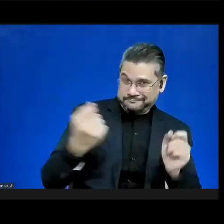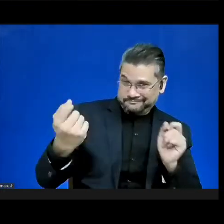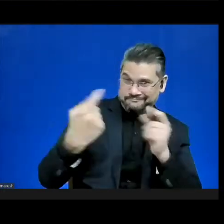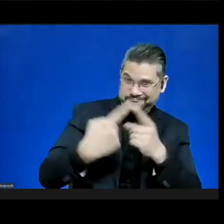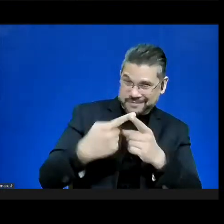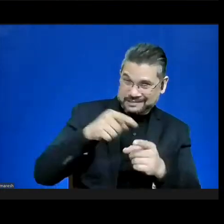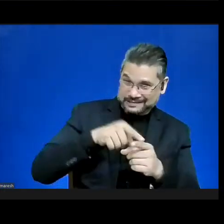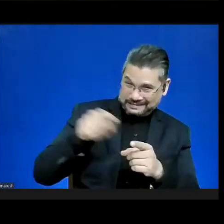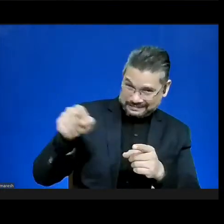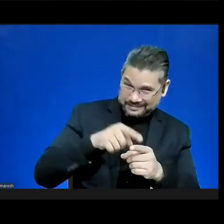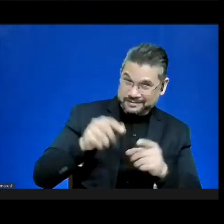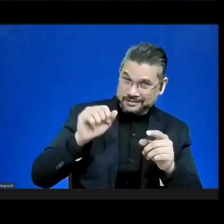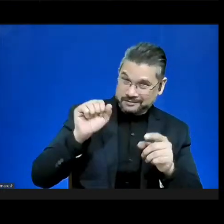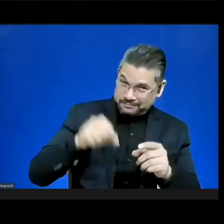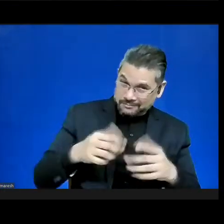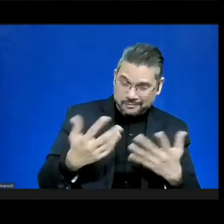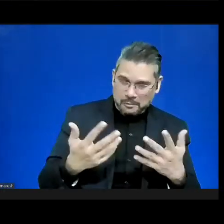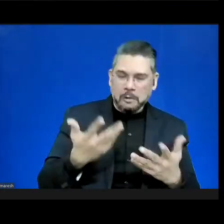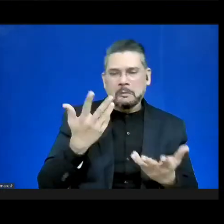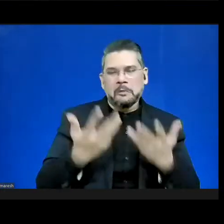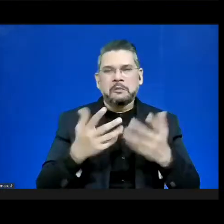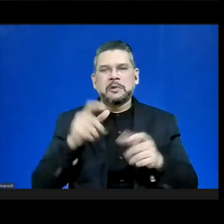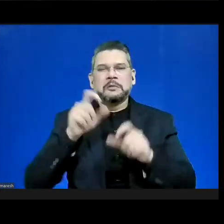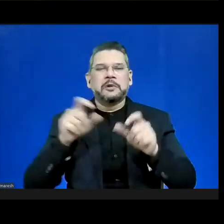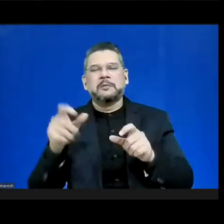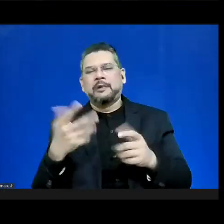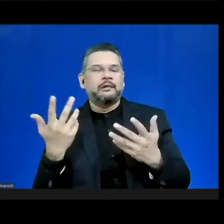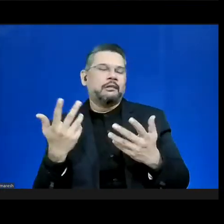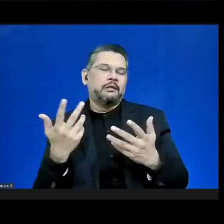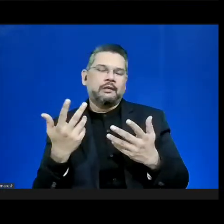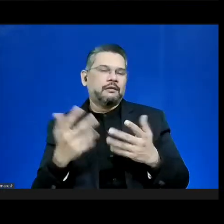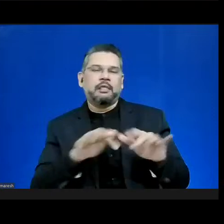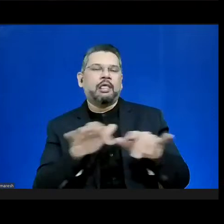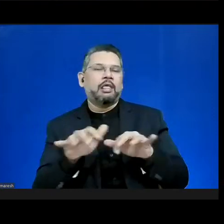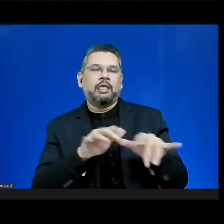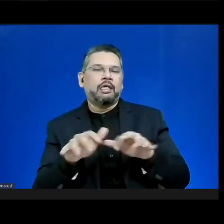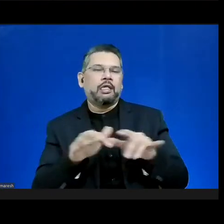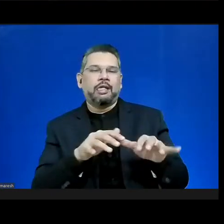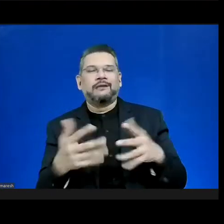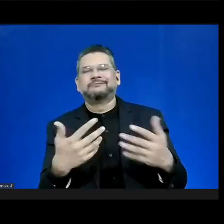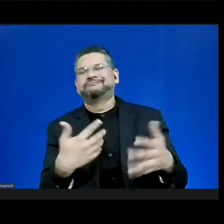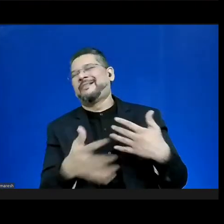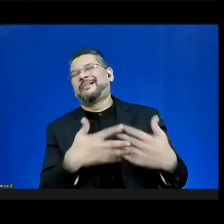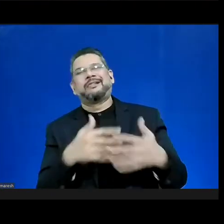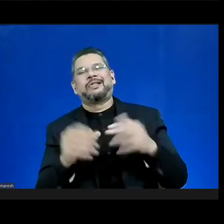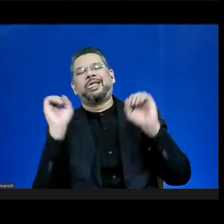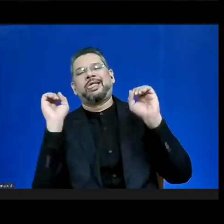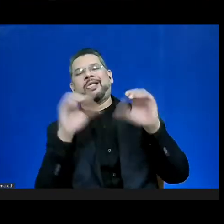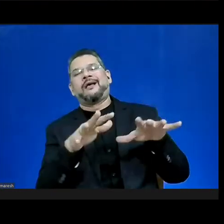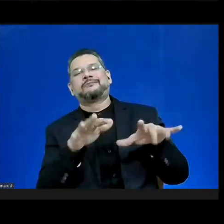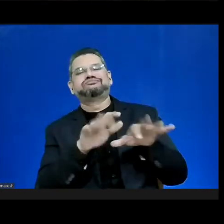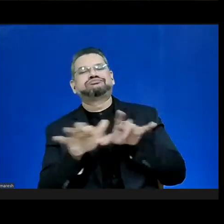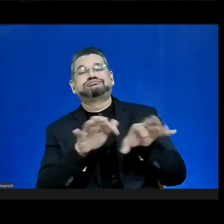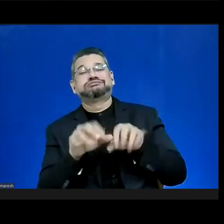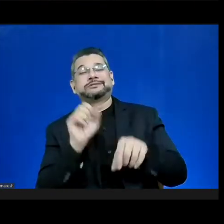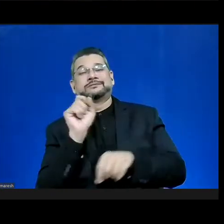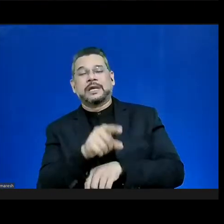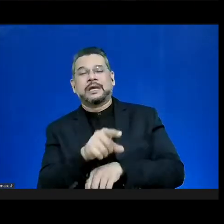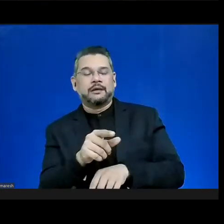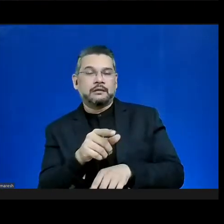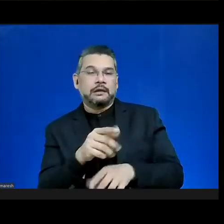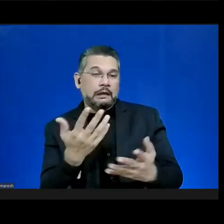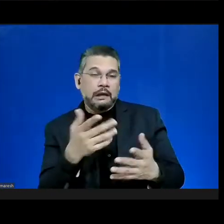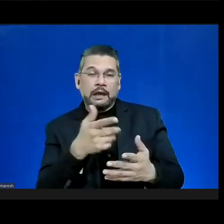of those cases, people just put some garbage out there without realizing that probably that is meant for